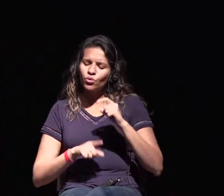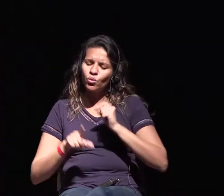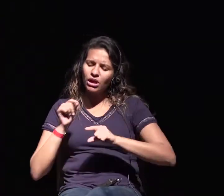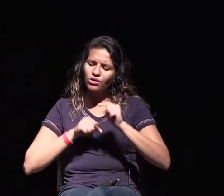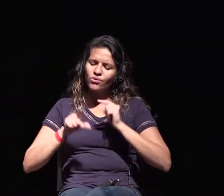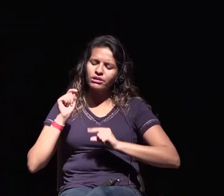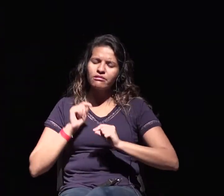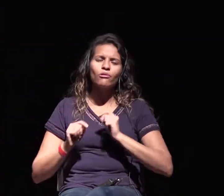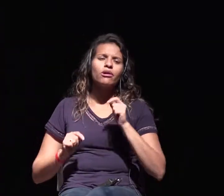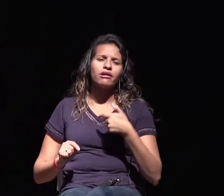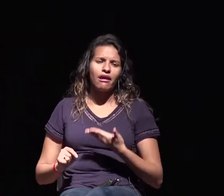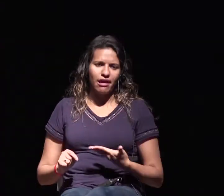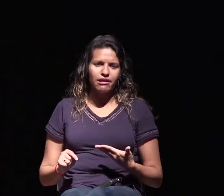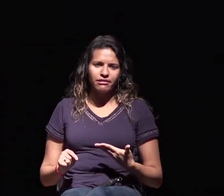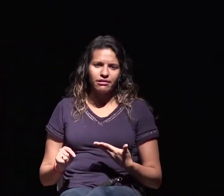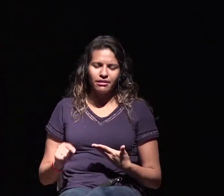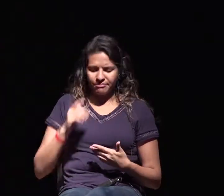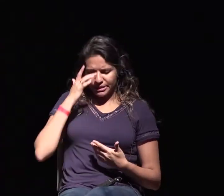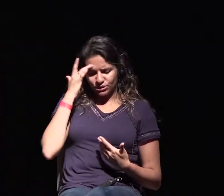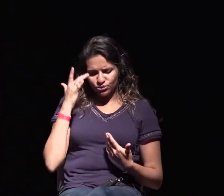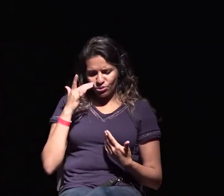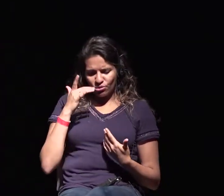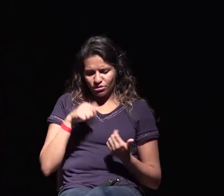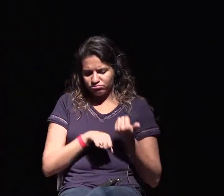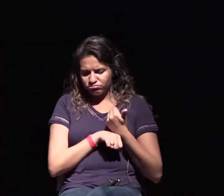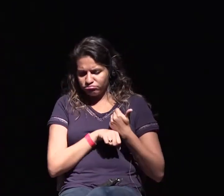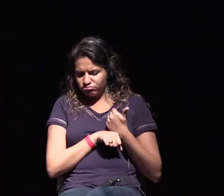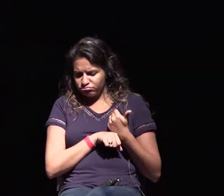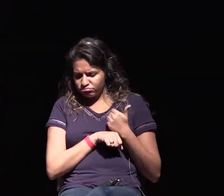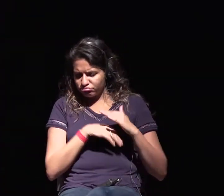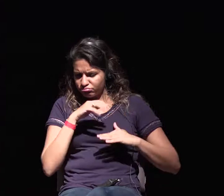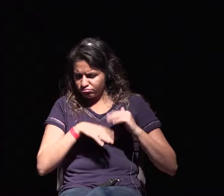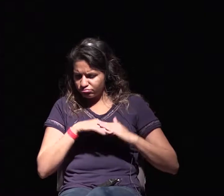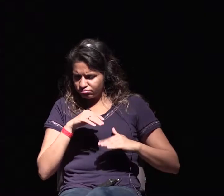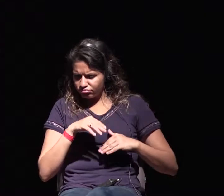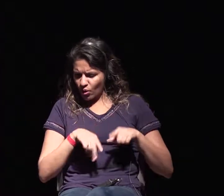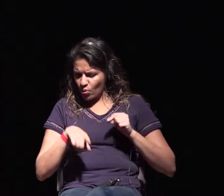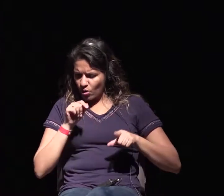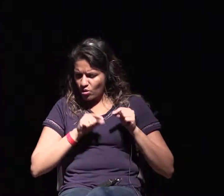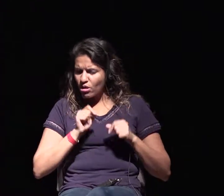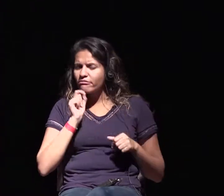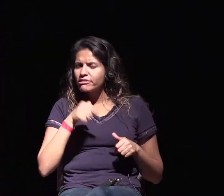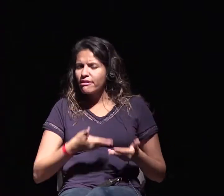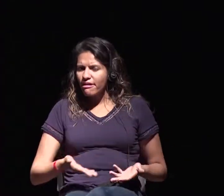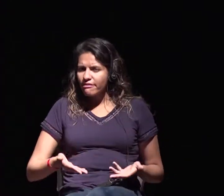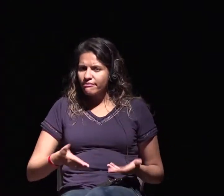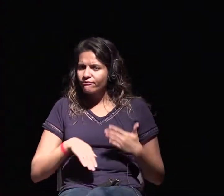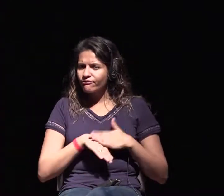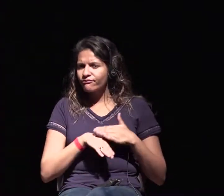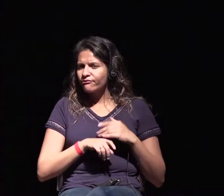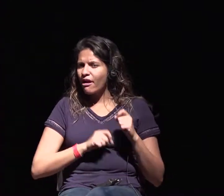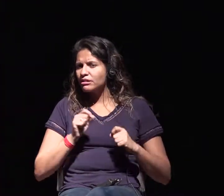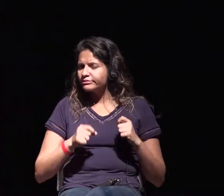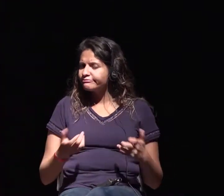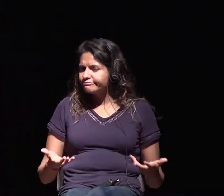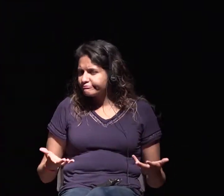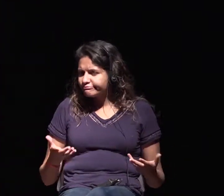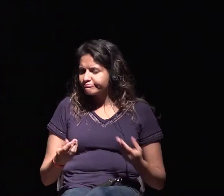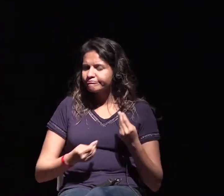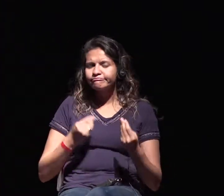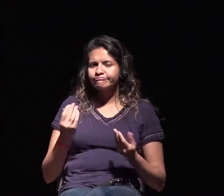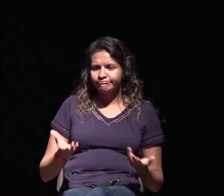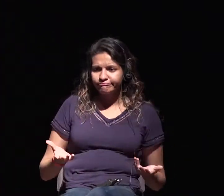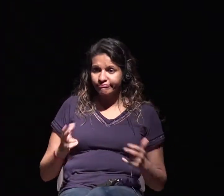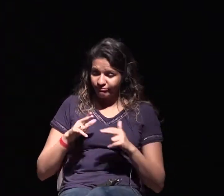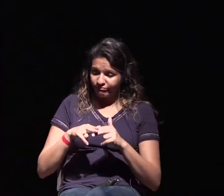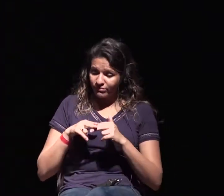and challenge theories and accepted understanding of what curating is expected to be. To curate is to